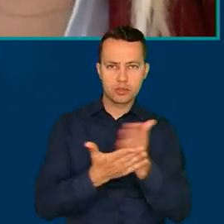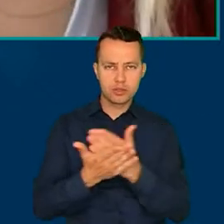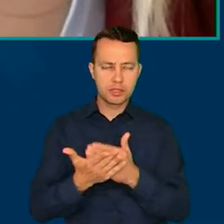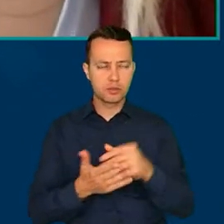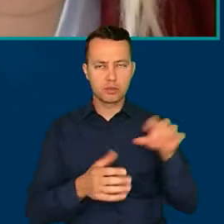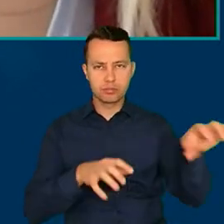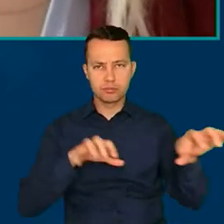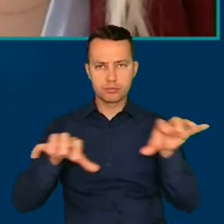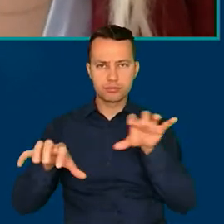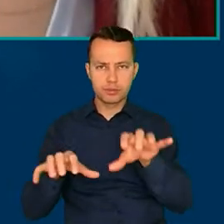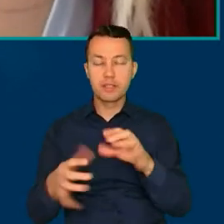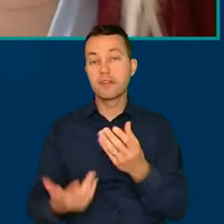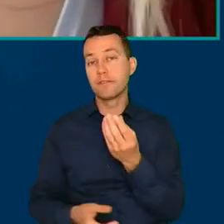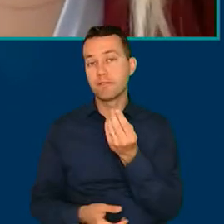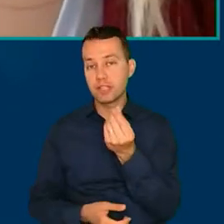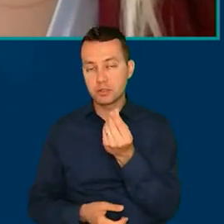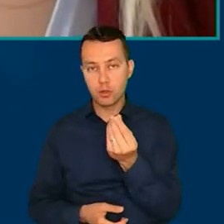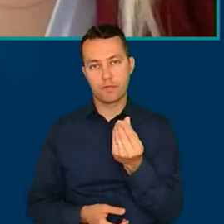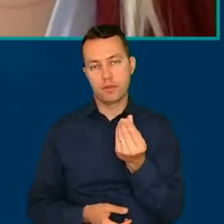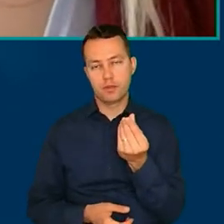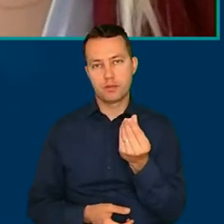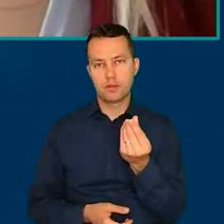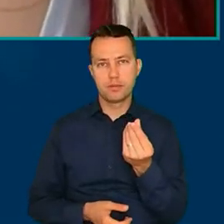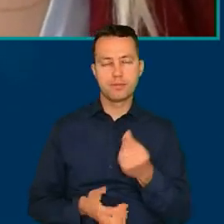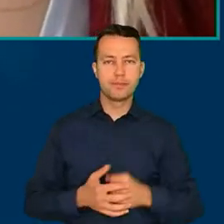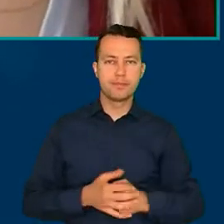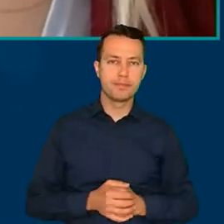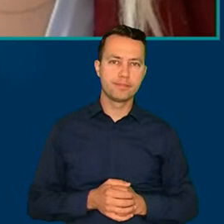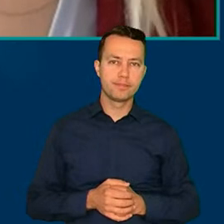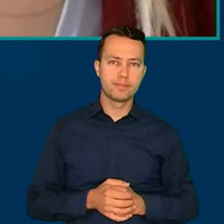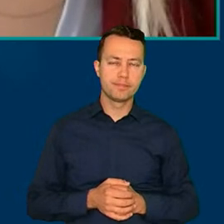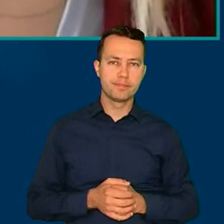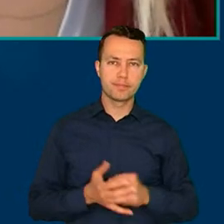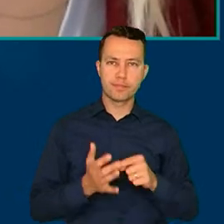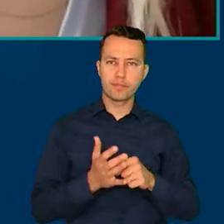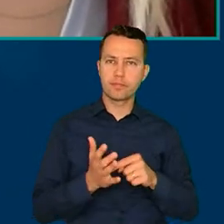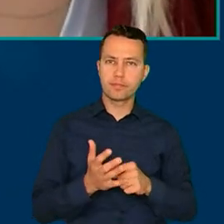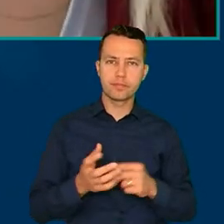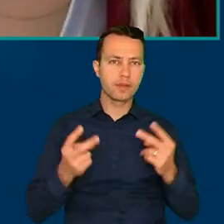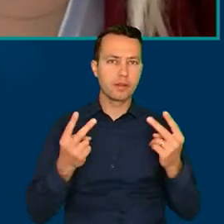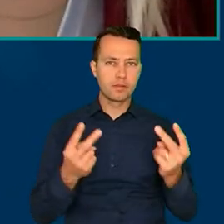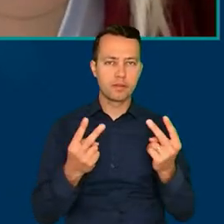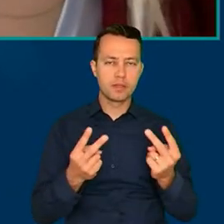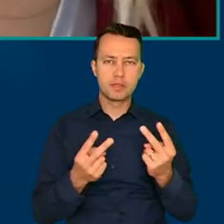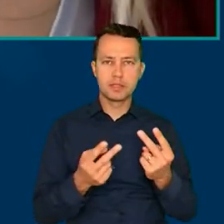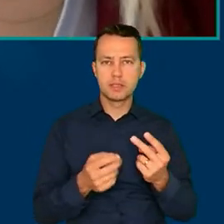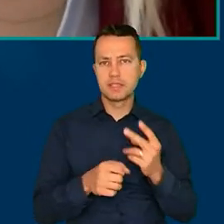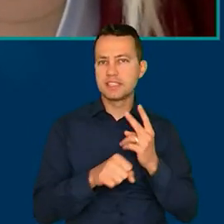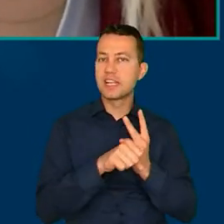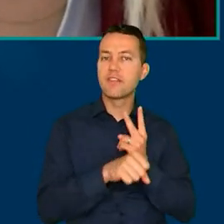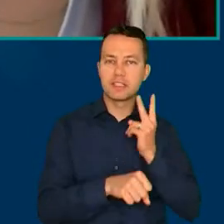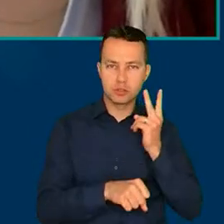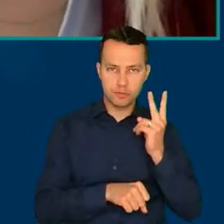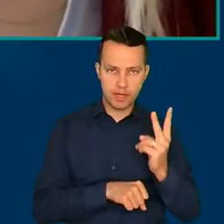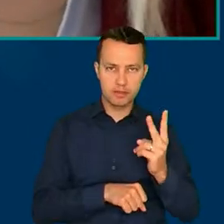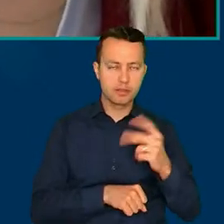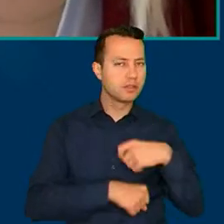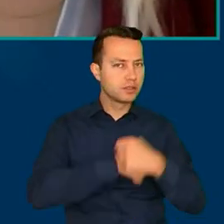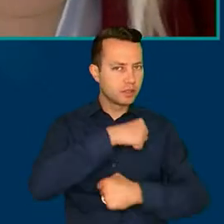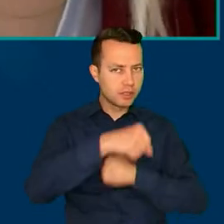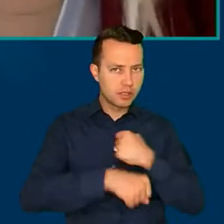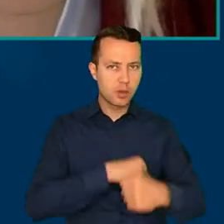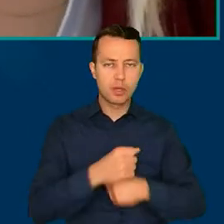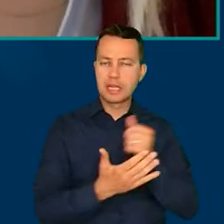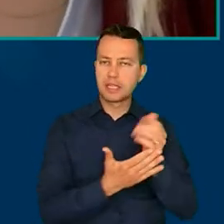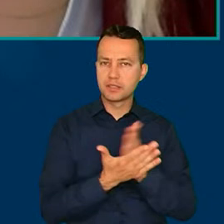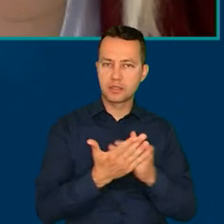most advanced. Next year, investors in Europe, asset managers, will have to start reporting on their due diligence processes